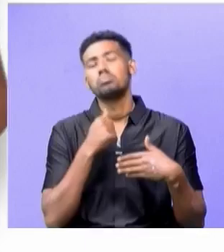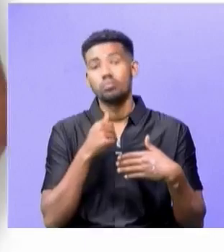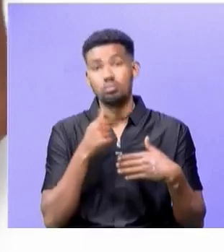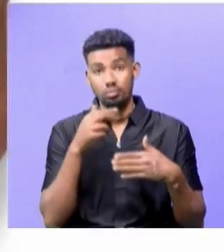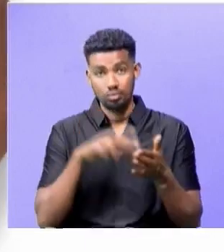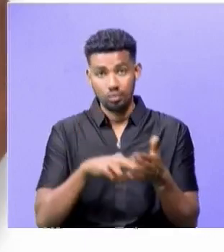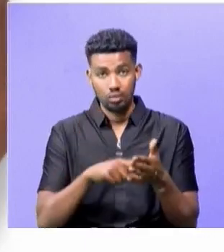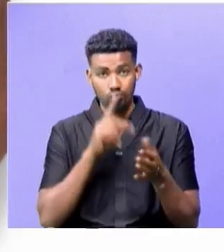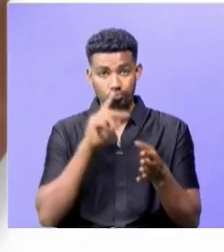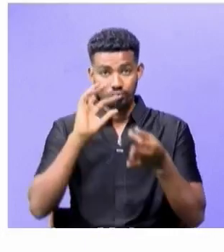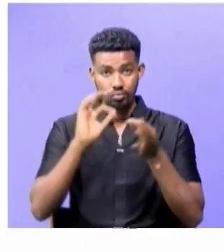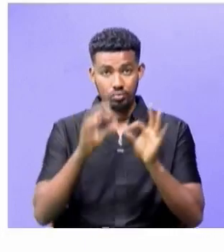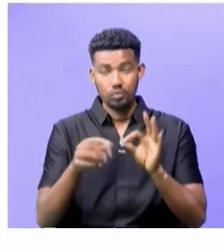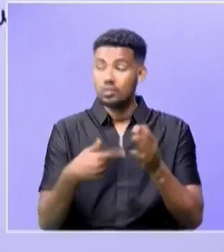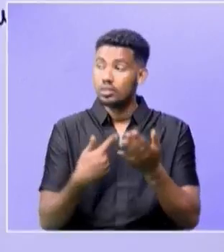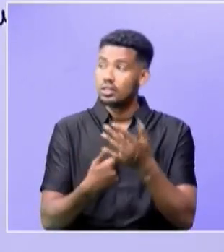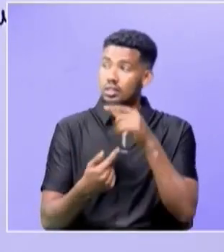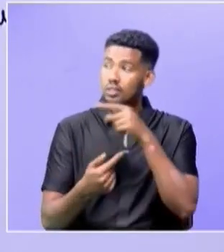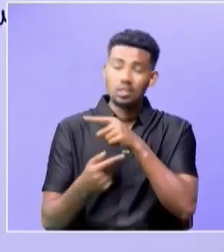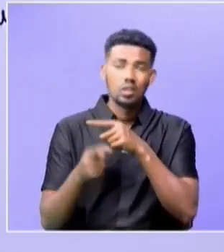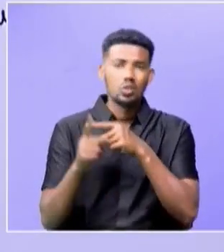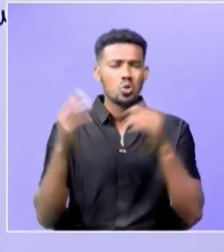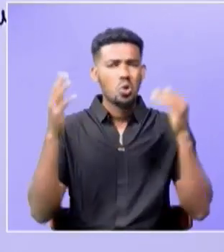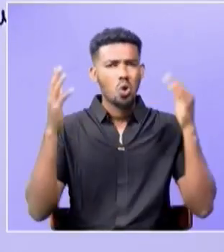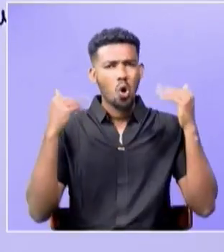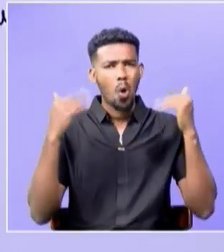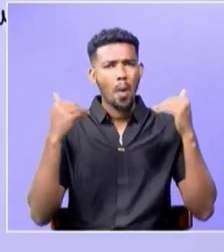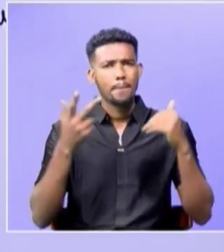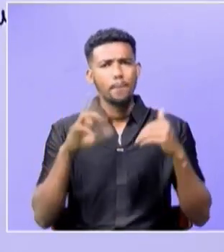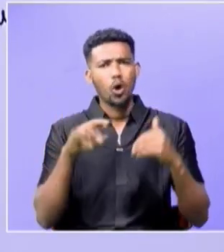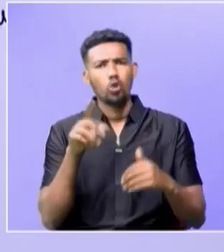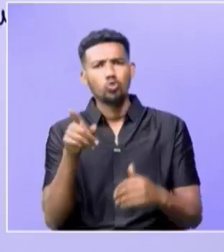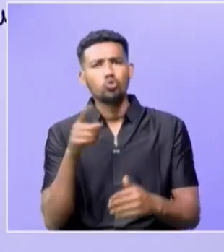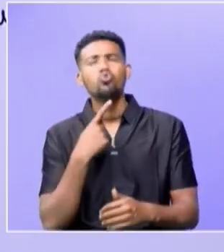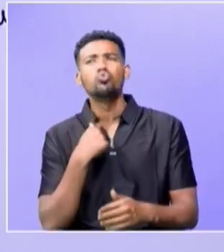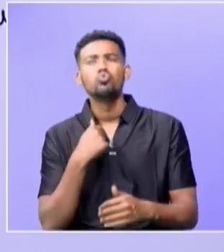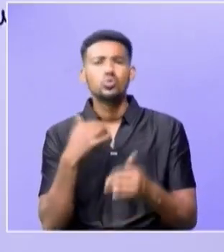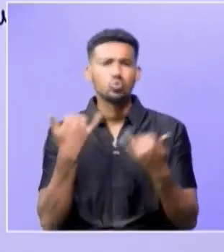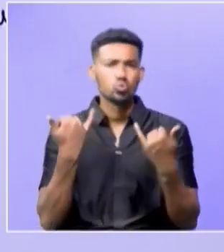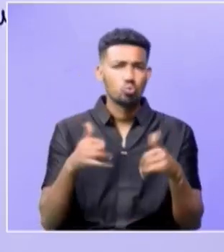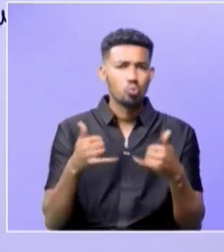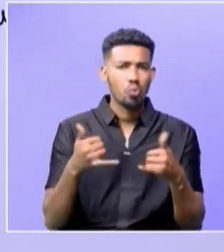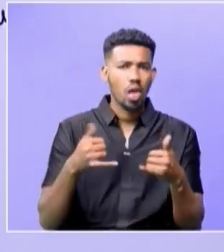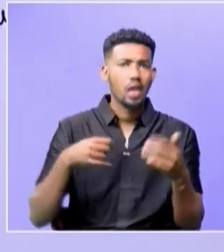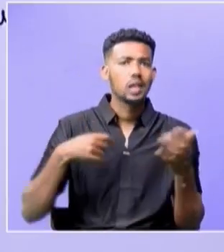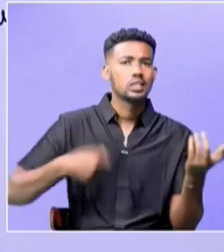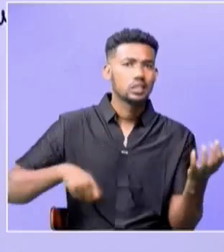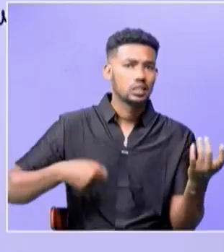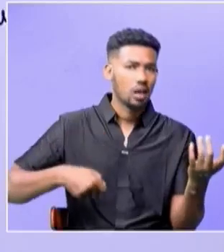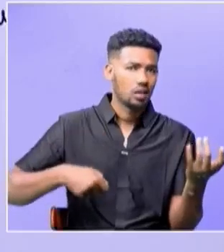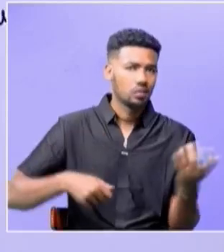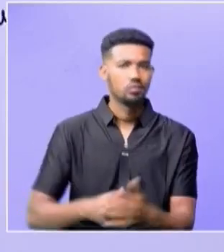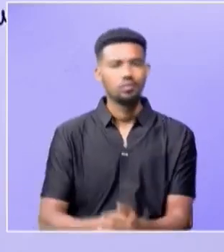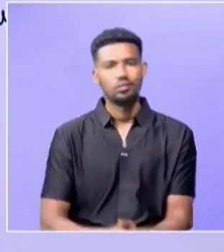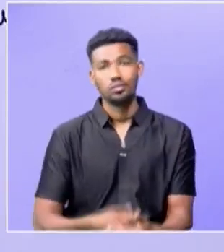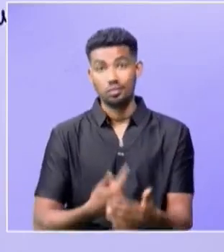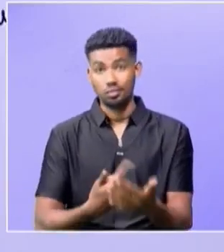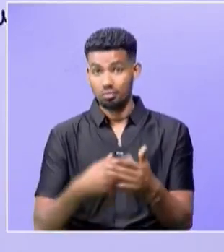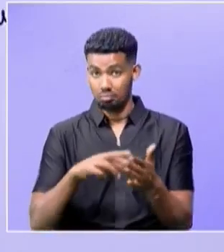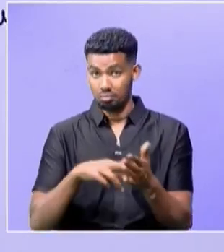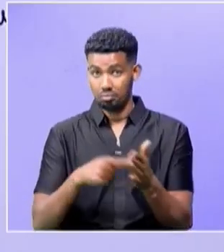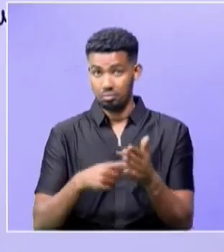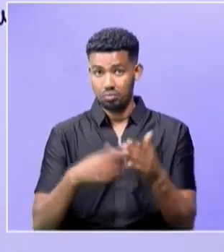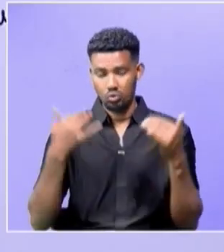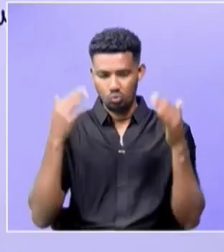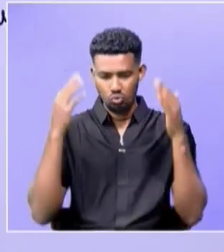It means that you hope or you wish to play guitar. It means you hope to